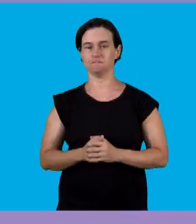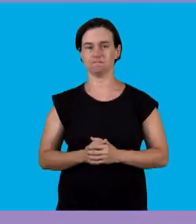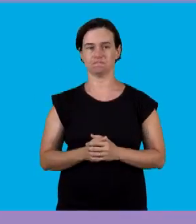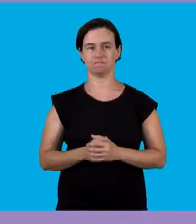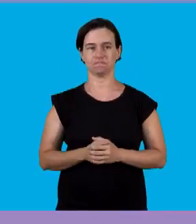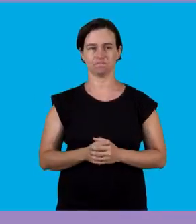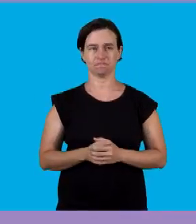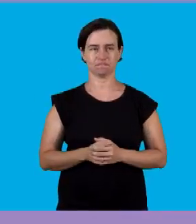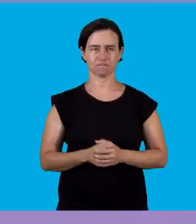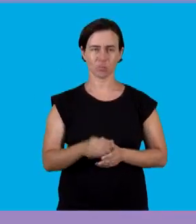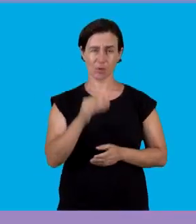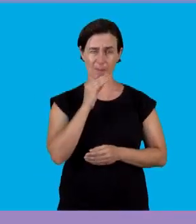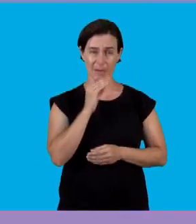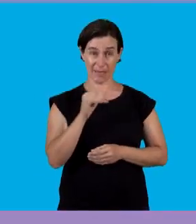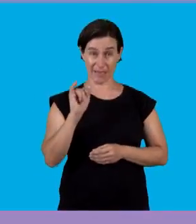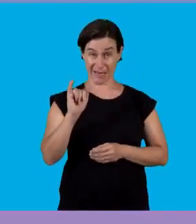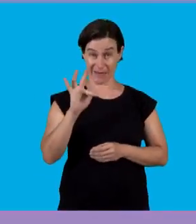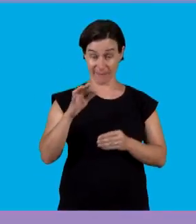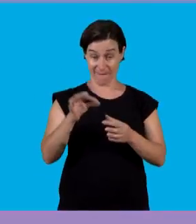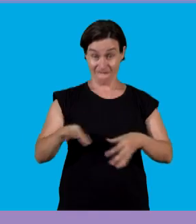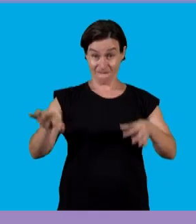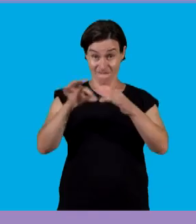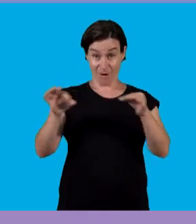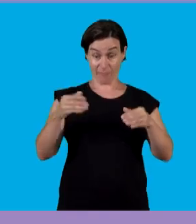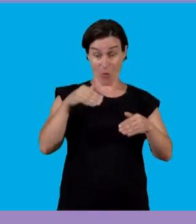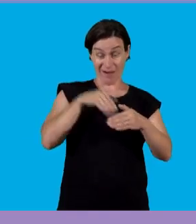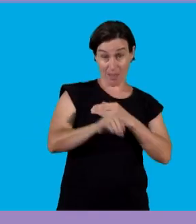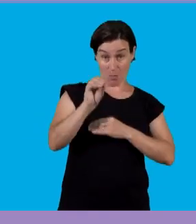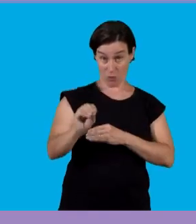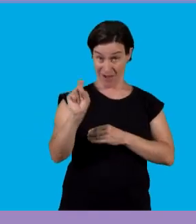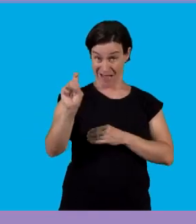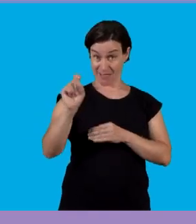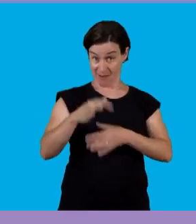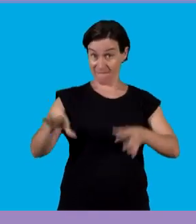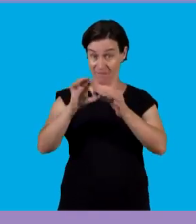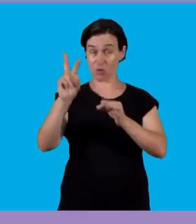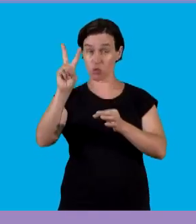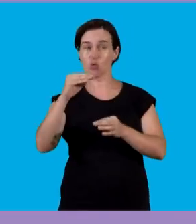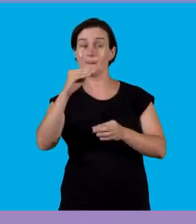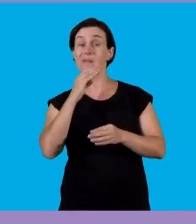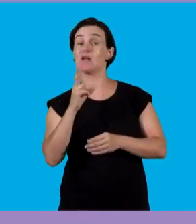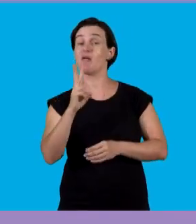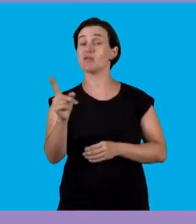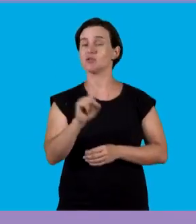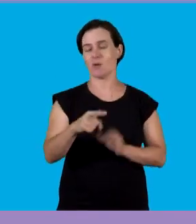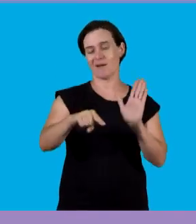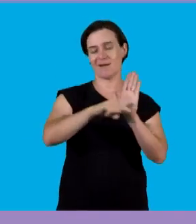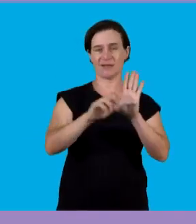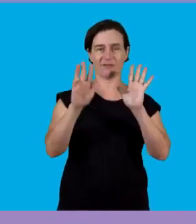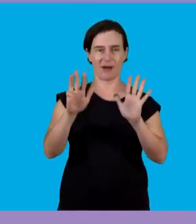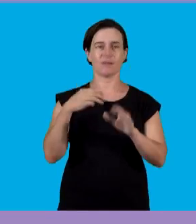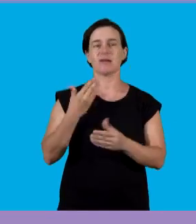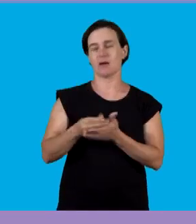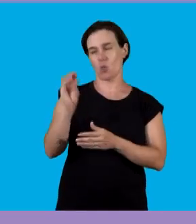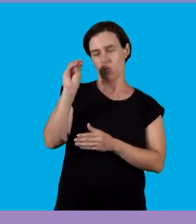when the 2 is an input value, the answer there is a negative 9. So we are just going to fill that out in